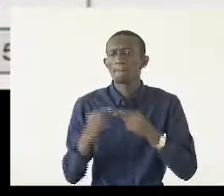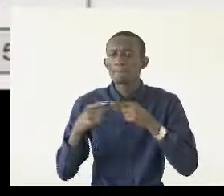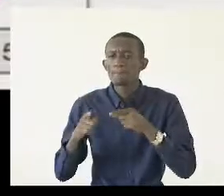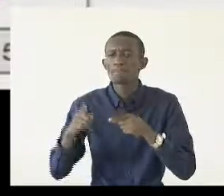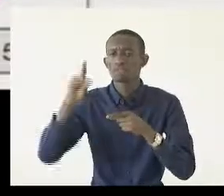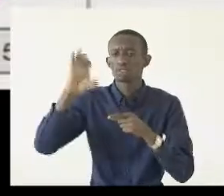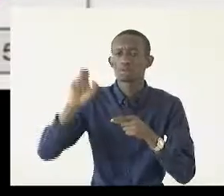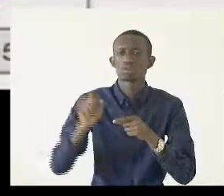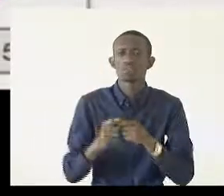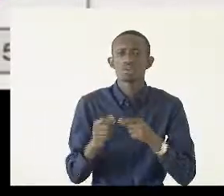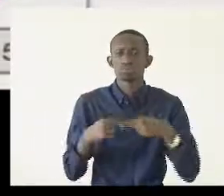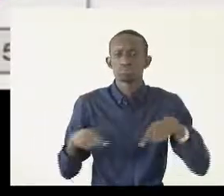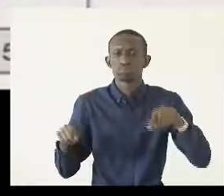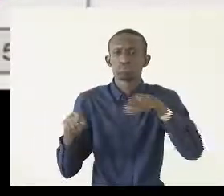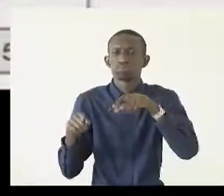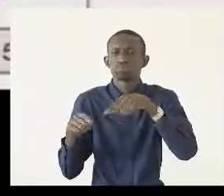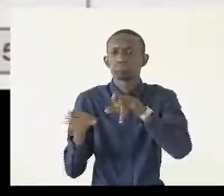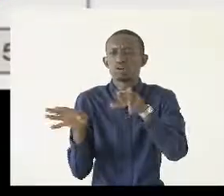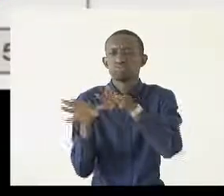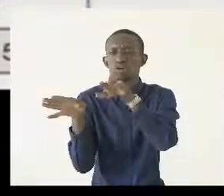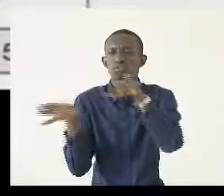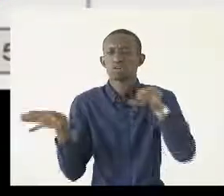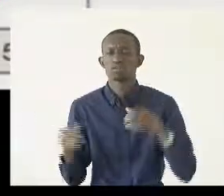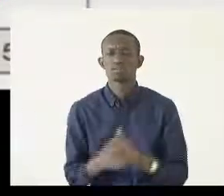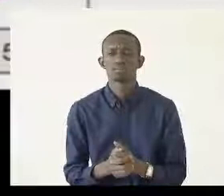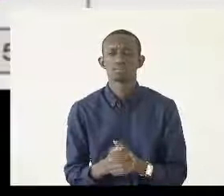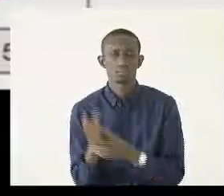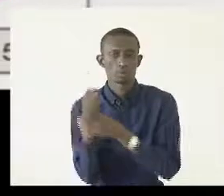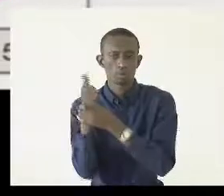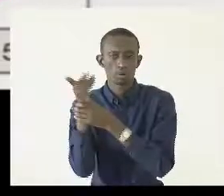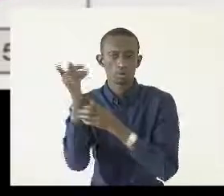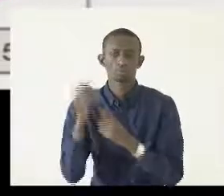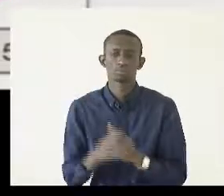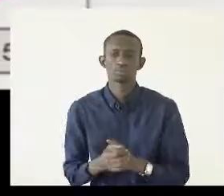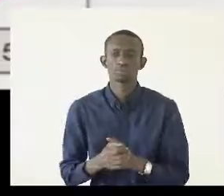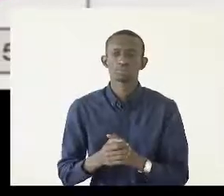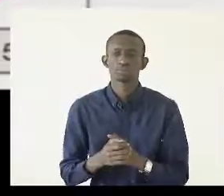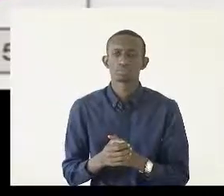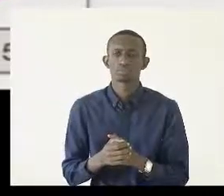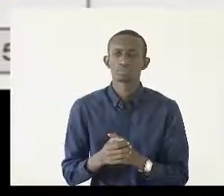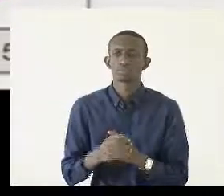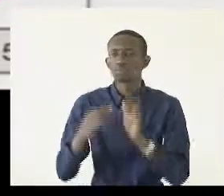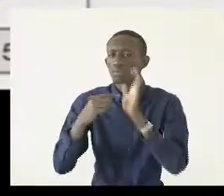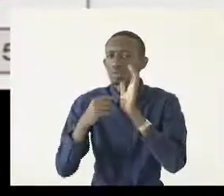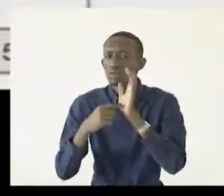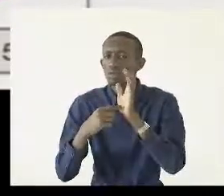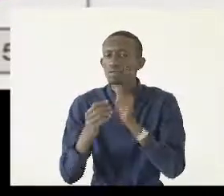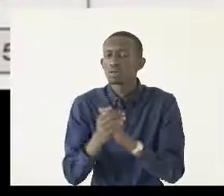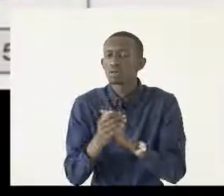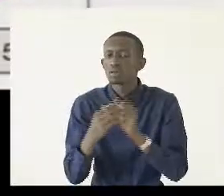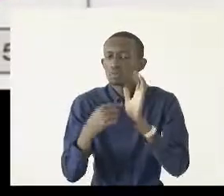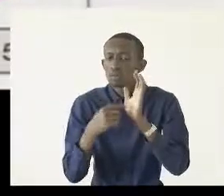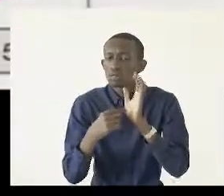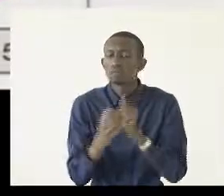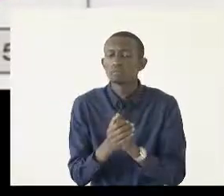dicot have net-like veins. Students, take an example of leaves of a maize